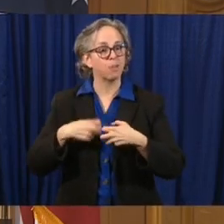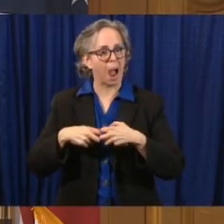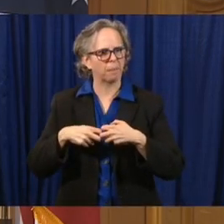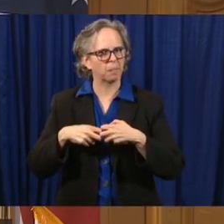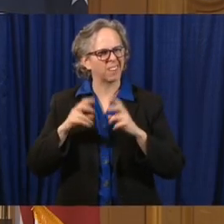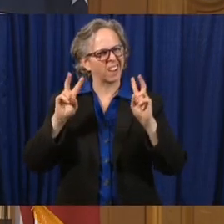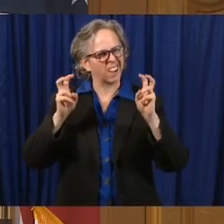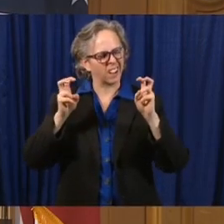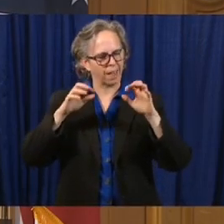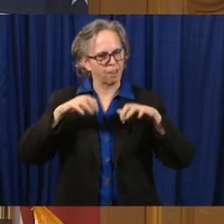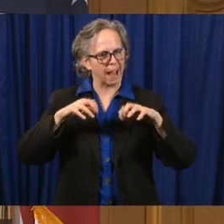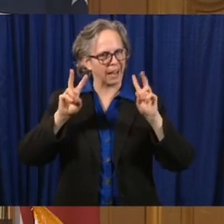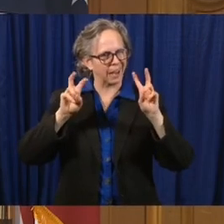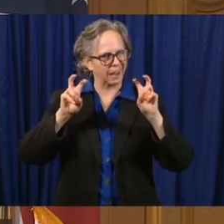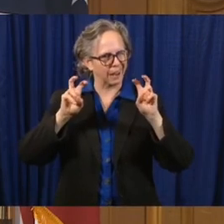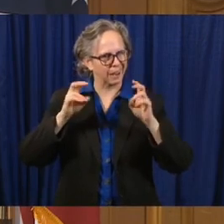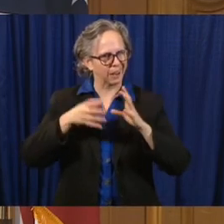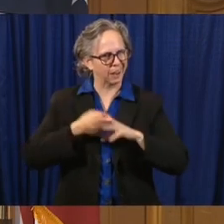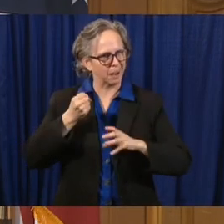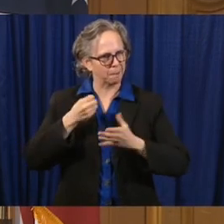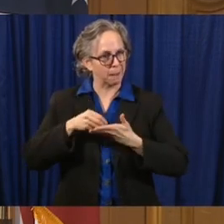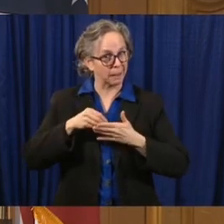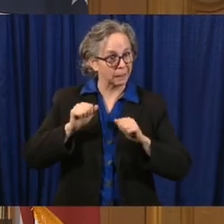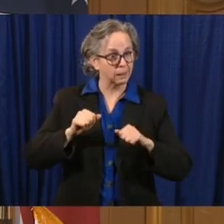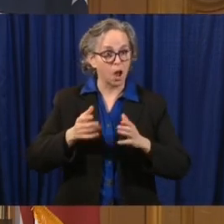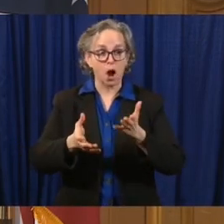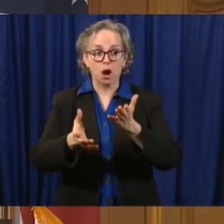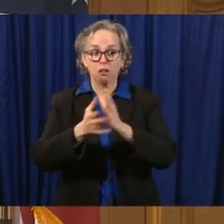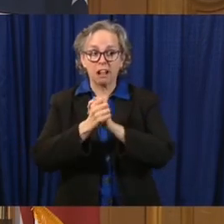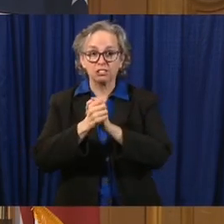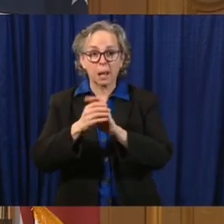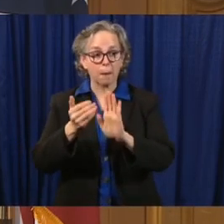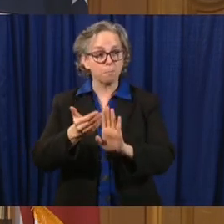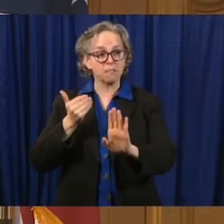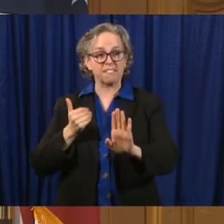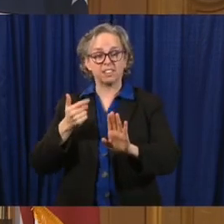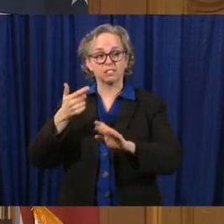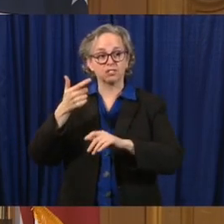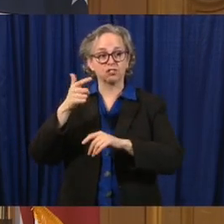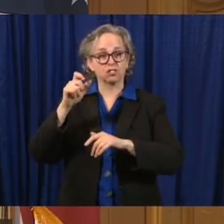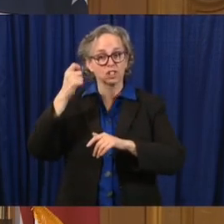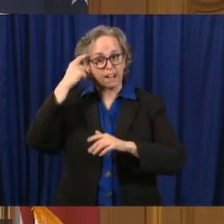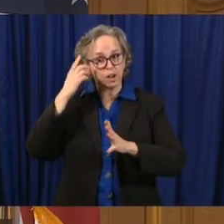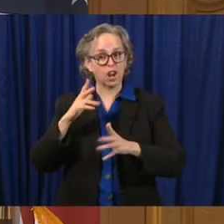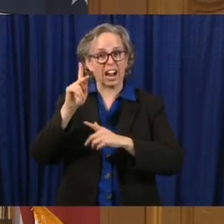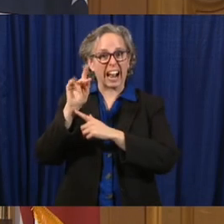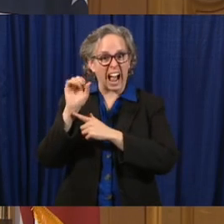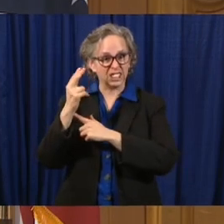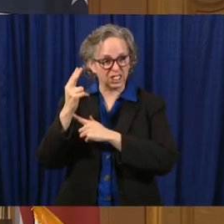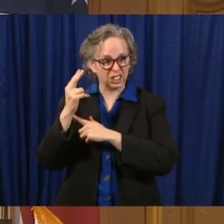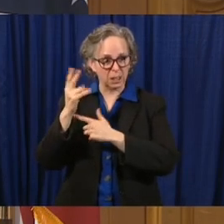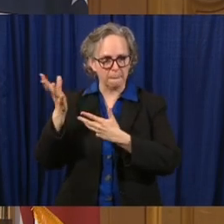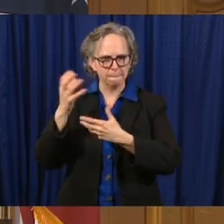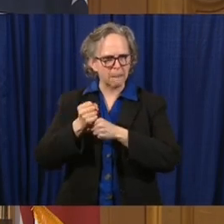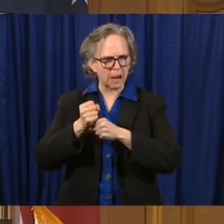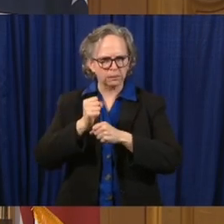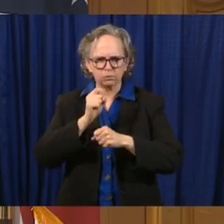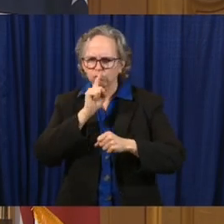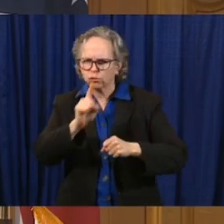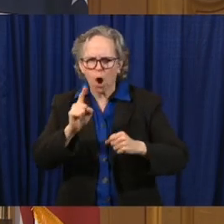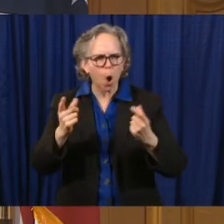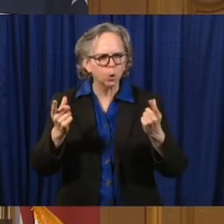the budget this year, and we've got to balance it next year. We've got to balance it, obviously, over the whole. So this